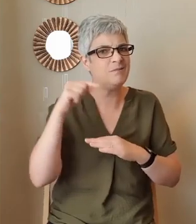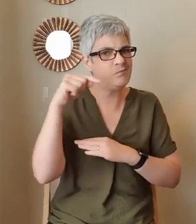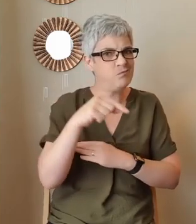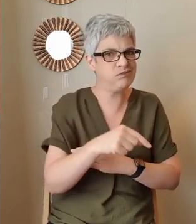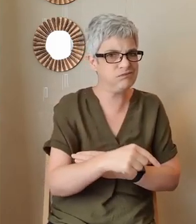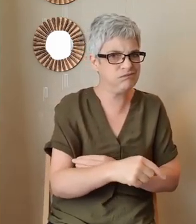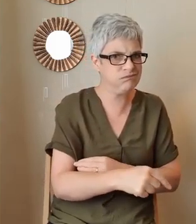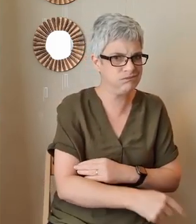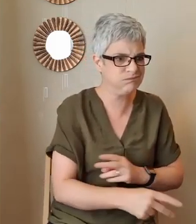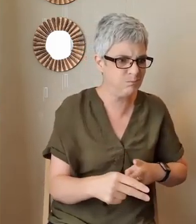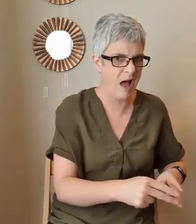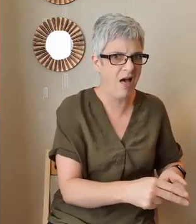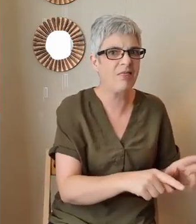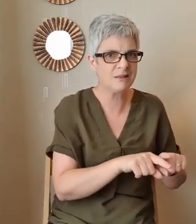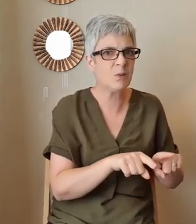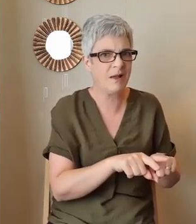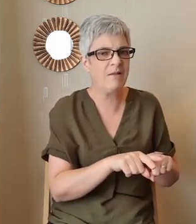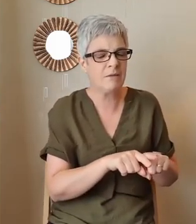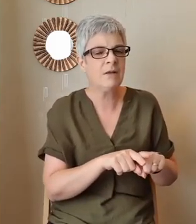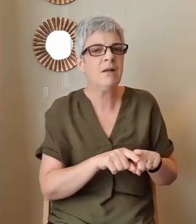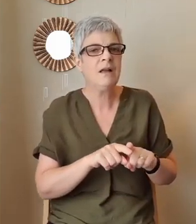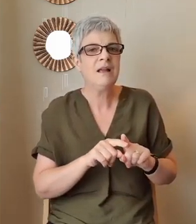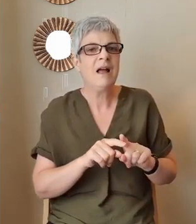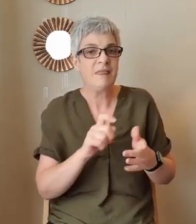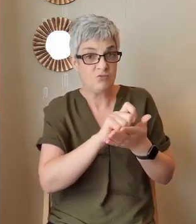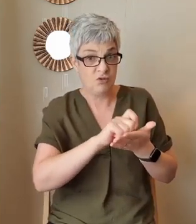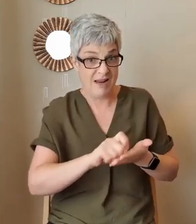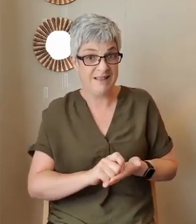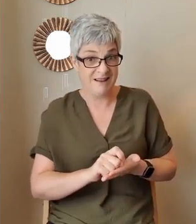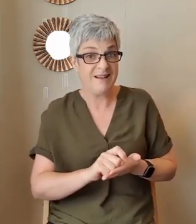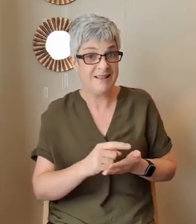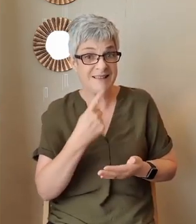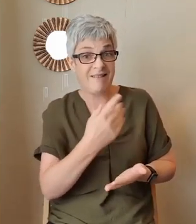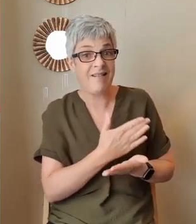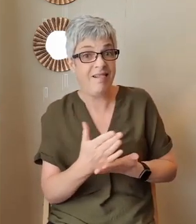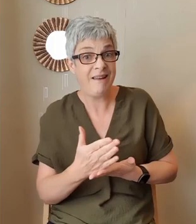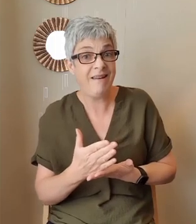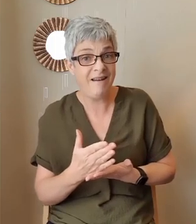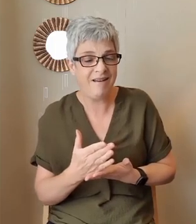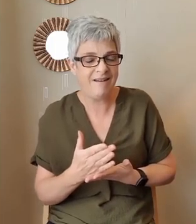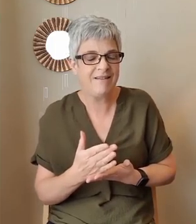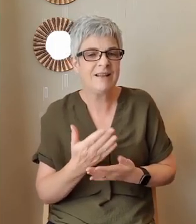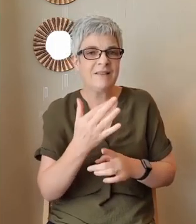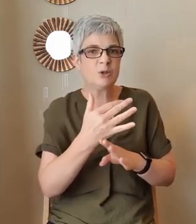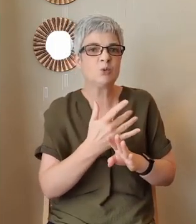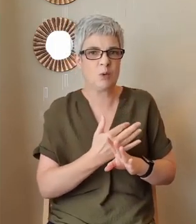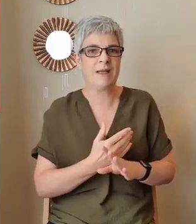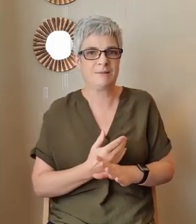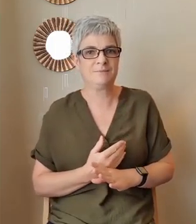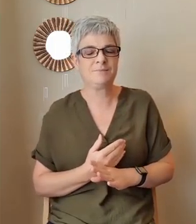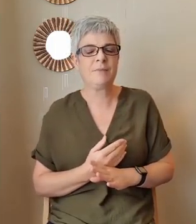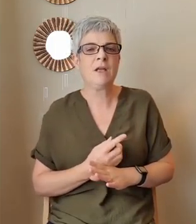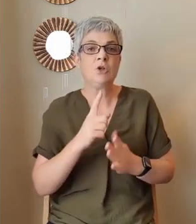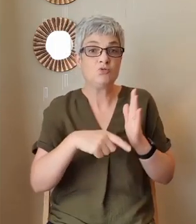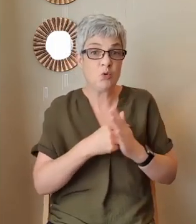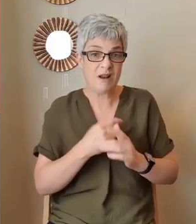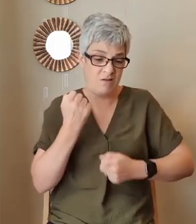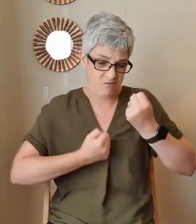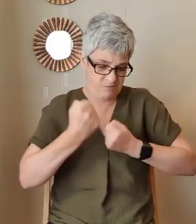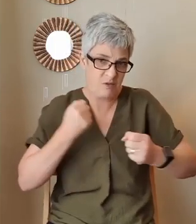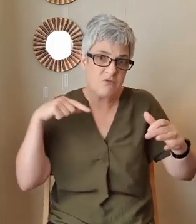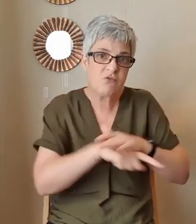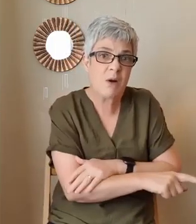on. And the writer makes that clear in the way that he tells the story. Jonah ran away from the Lord,